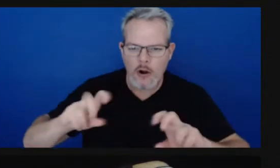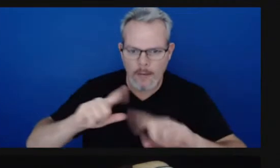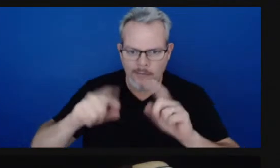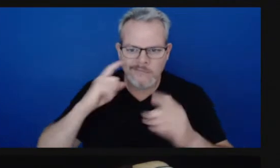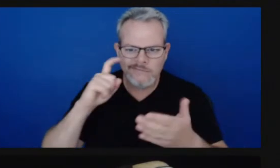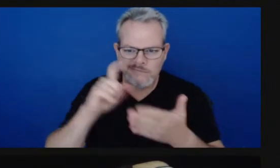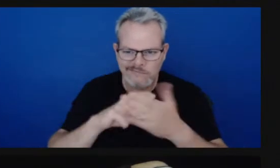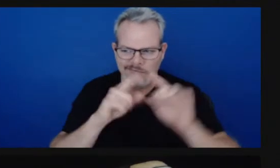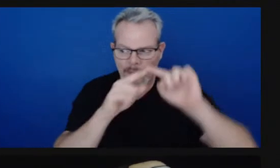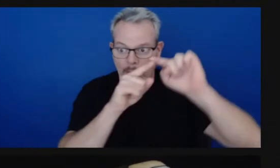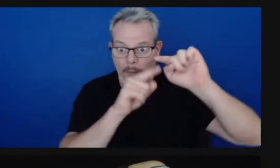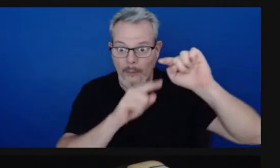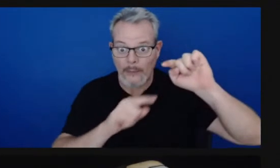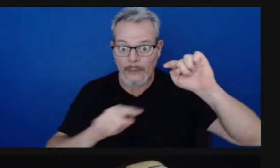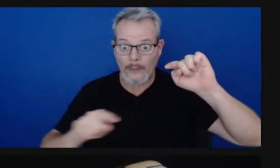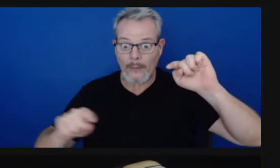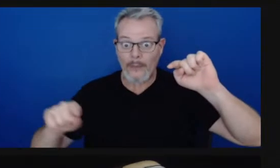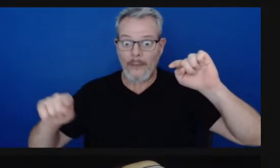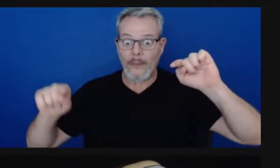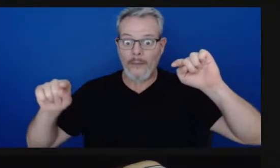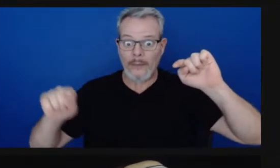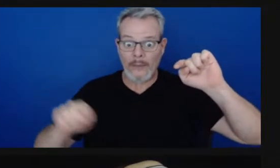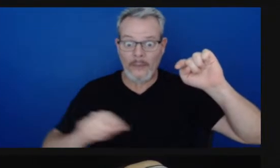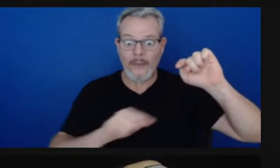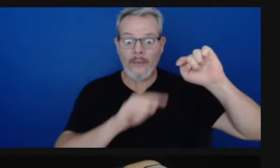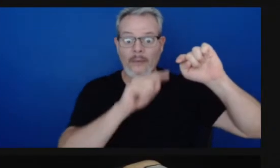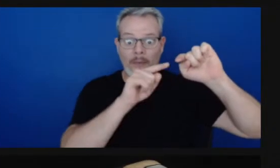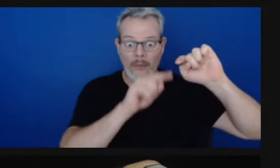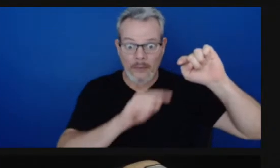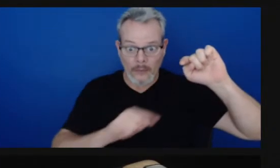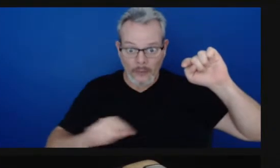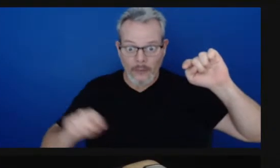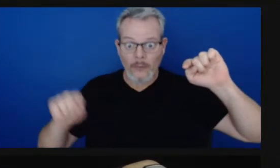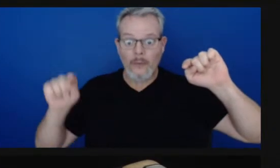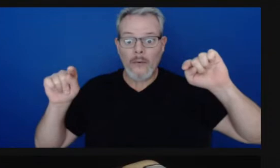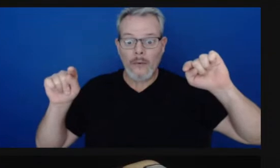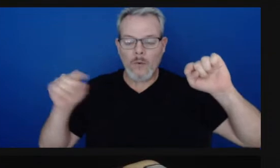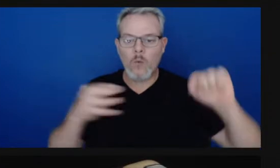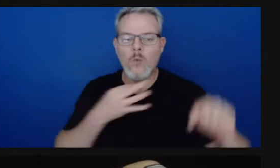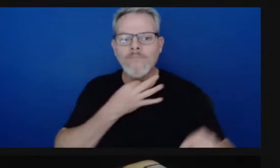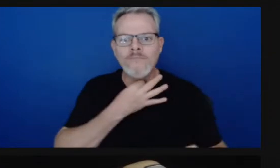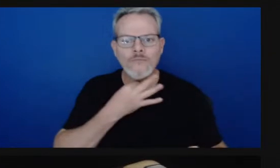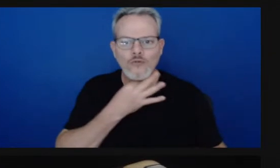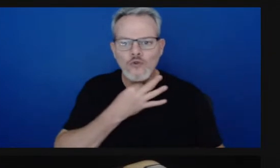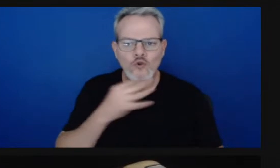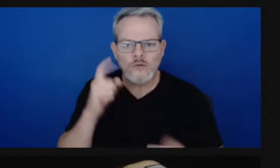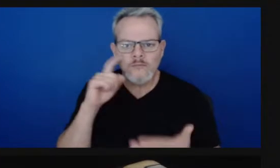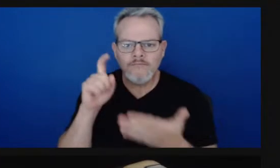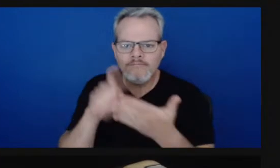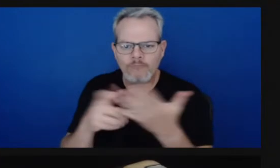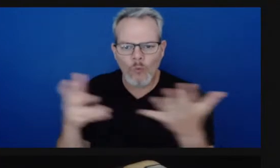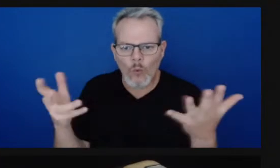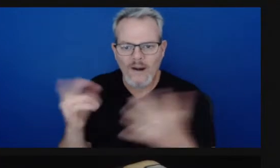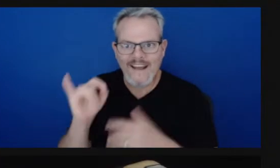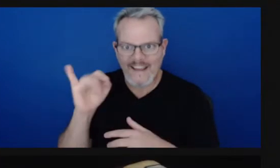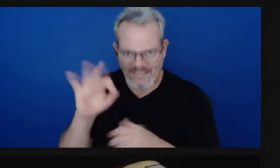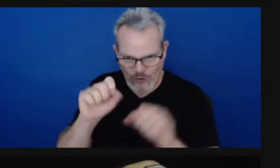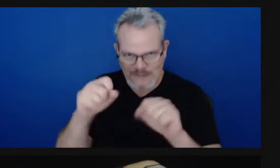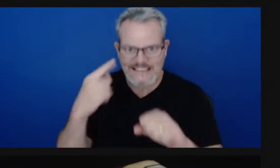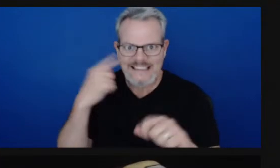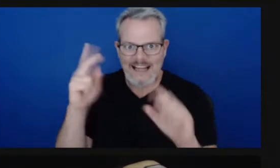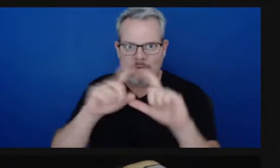another last one over here as well. And so what I'm curious to see is whether we can see this range expanding, right?